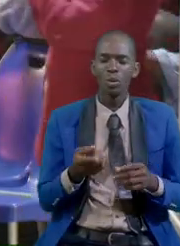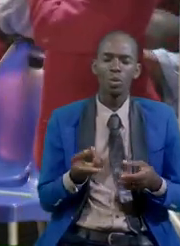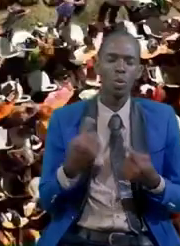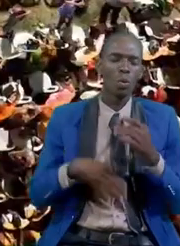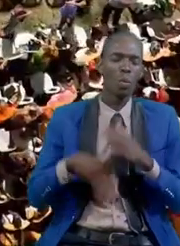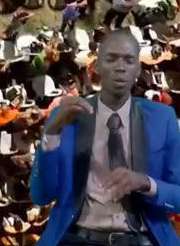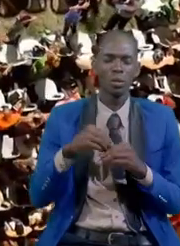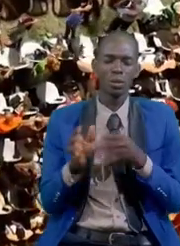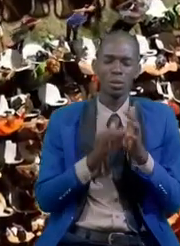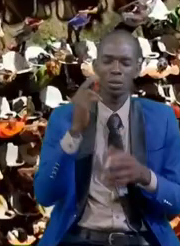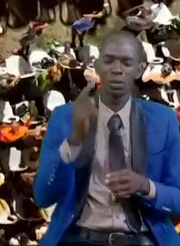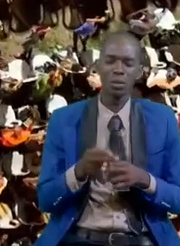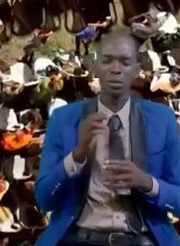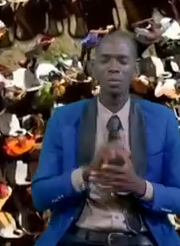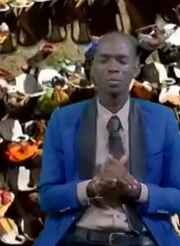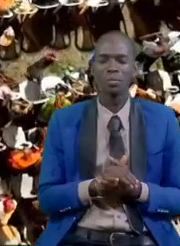Jesus' name.